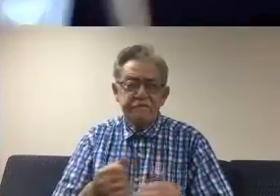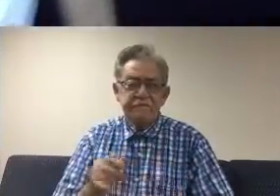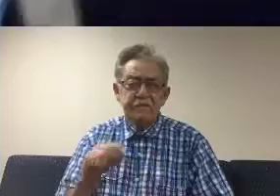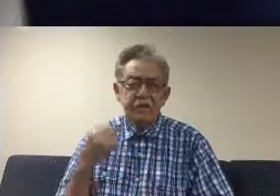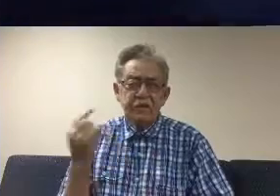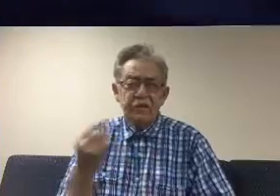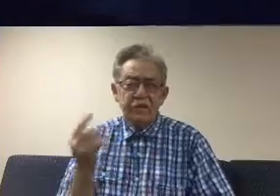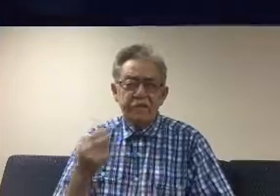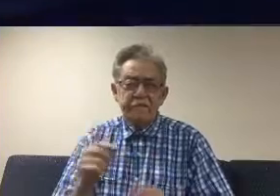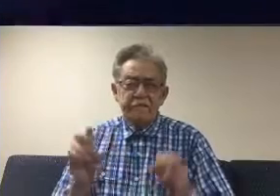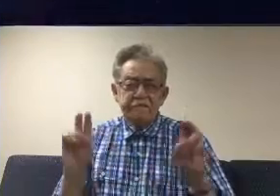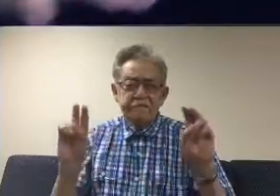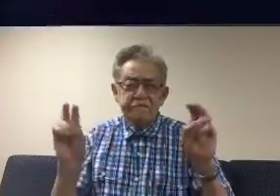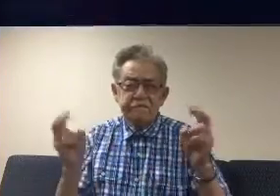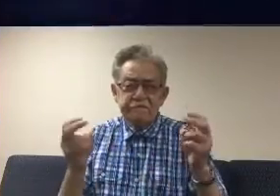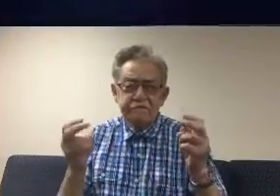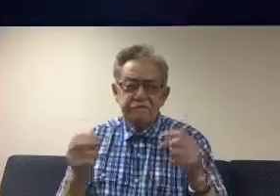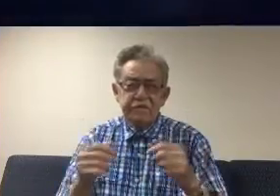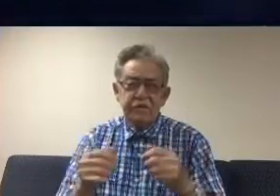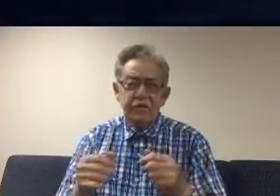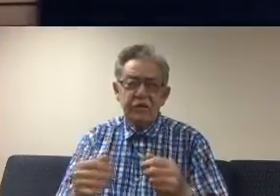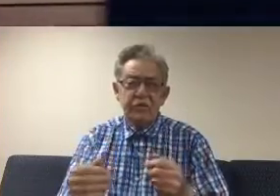only defines preference.